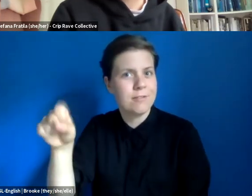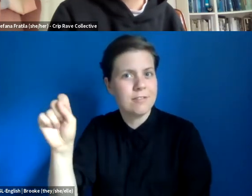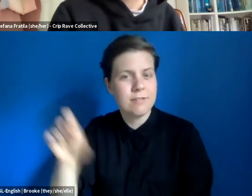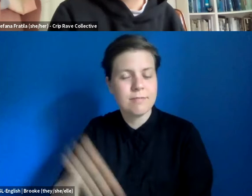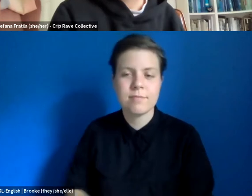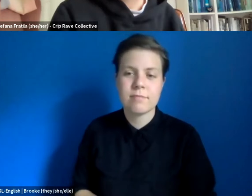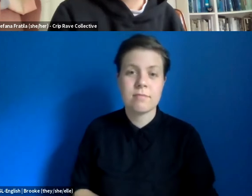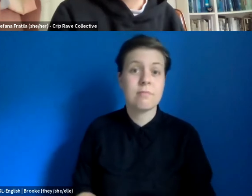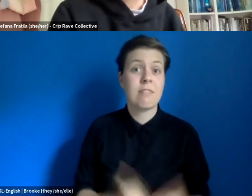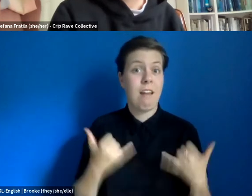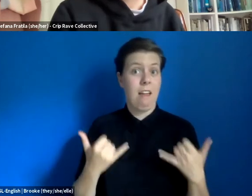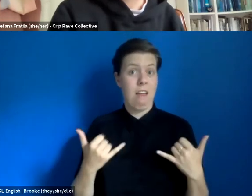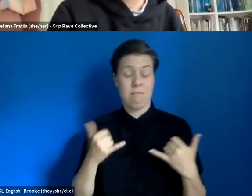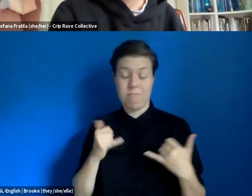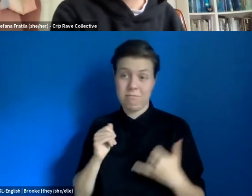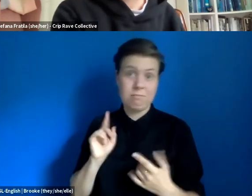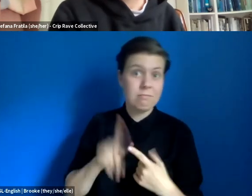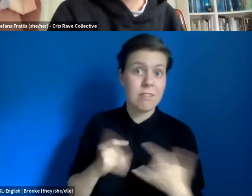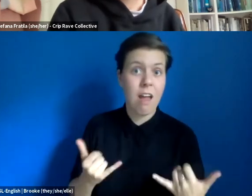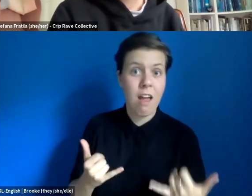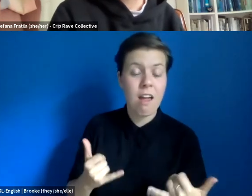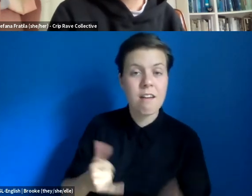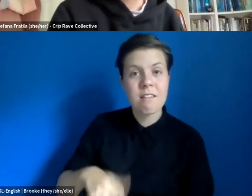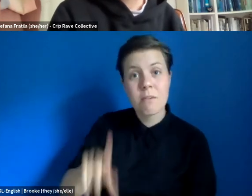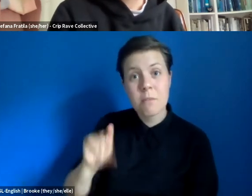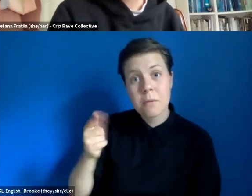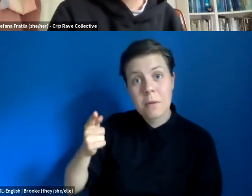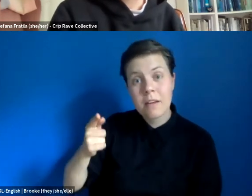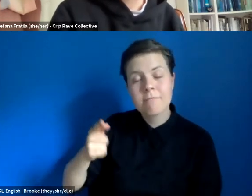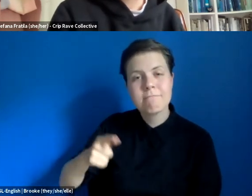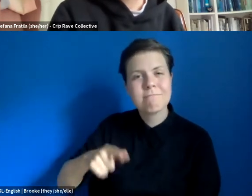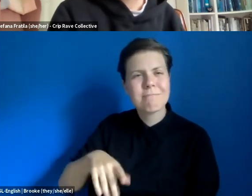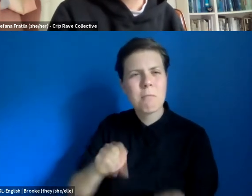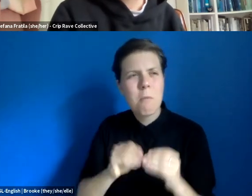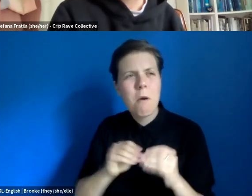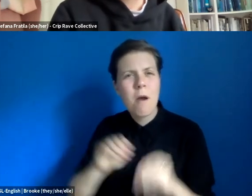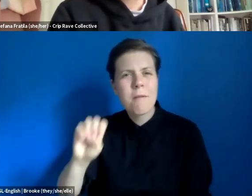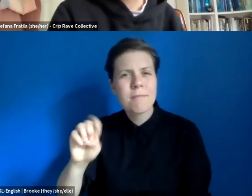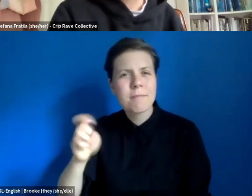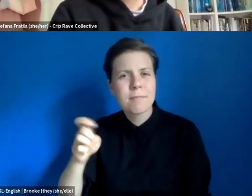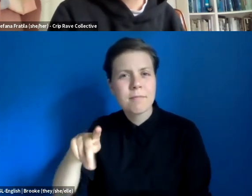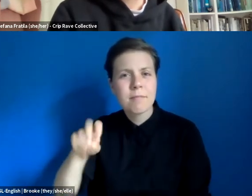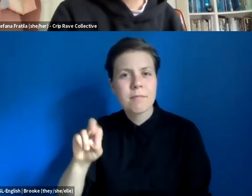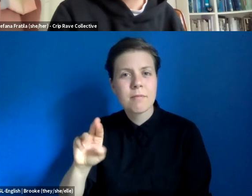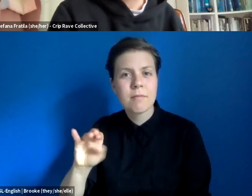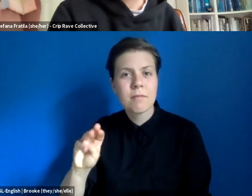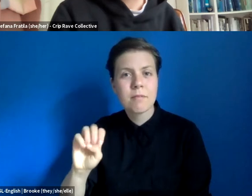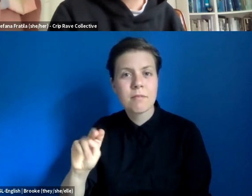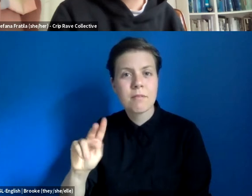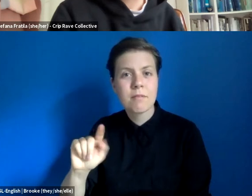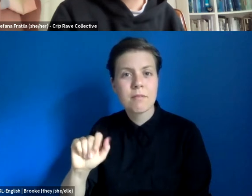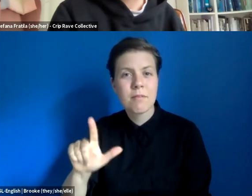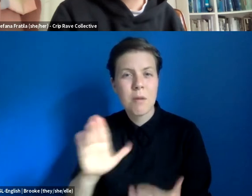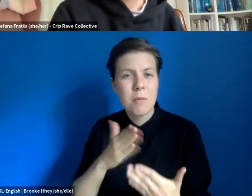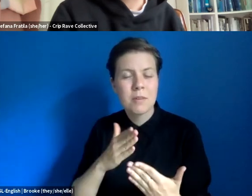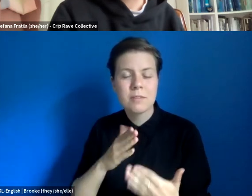experimental music. The way I would describe experimental music, it's like soul food, you